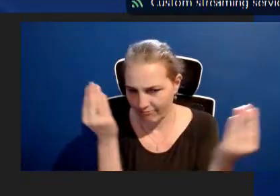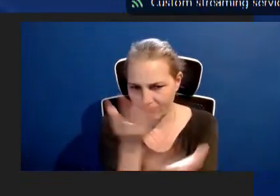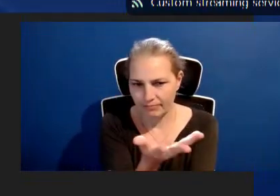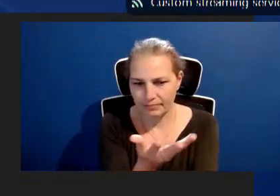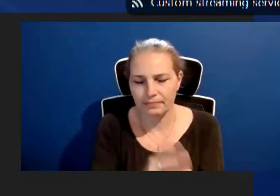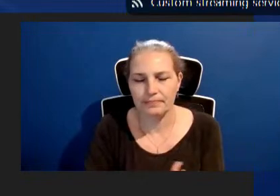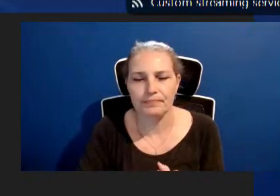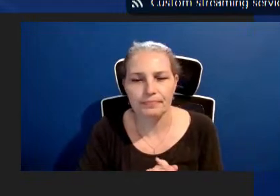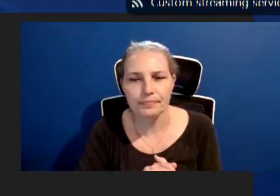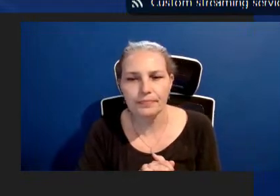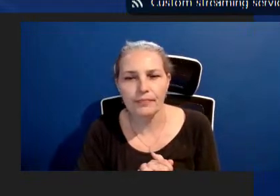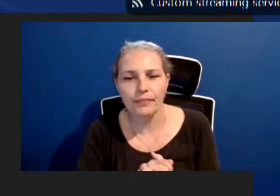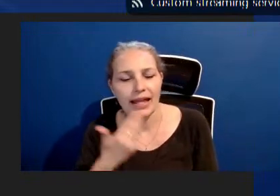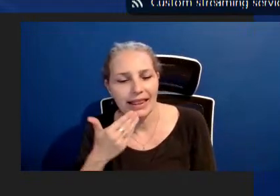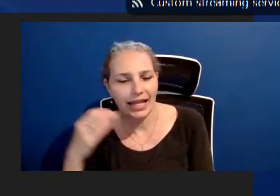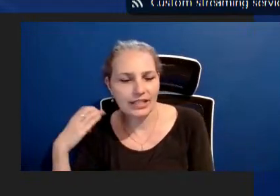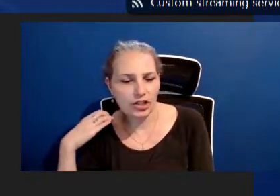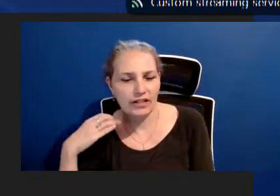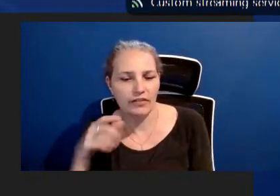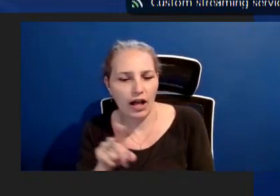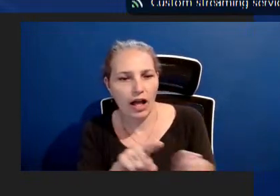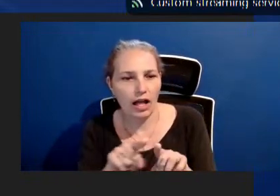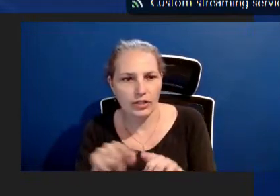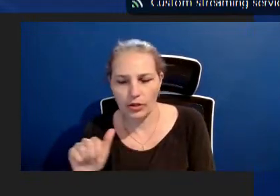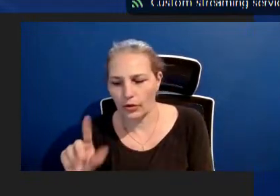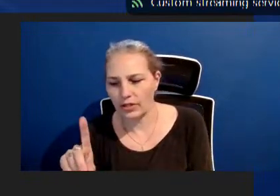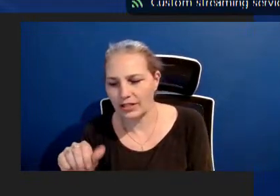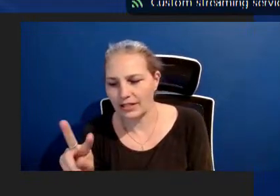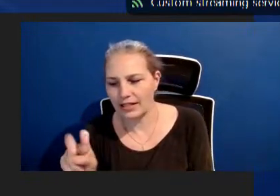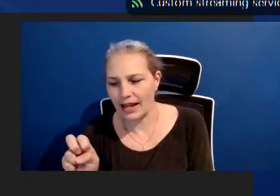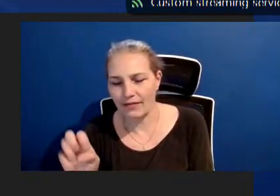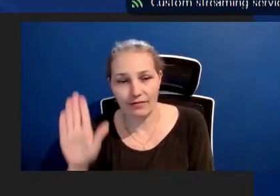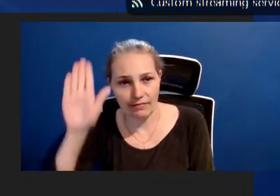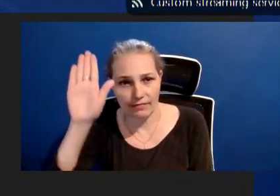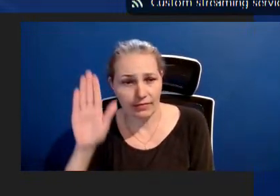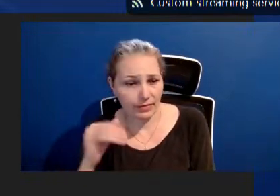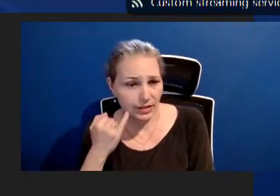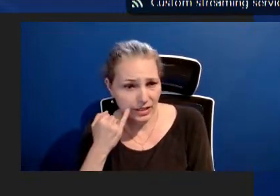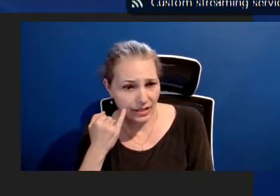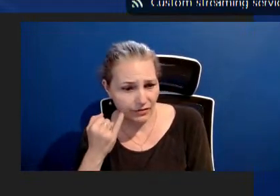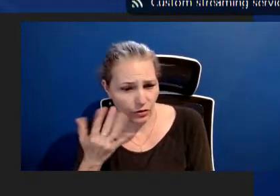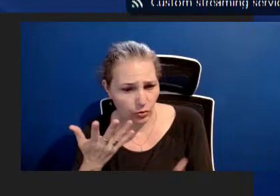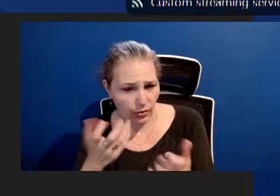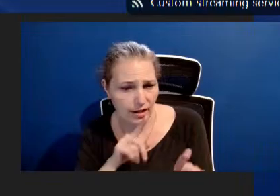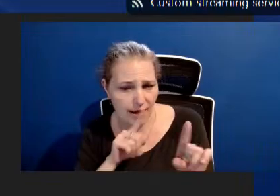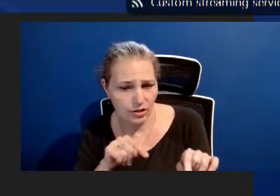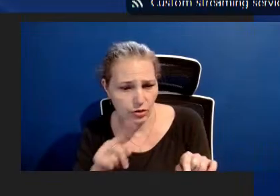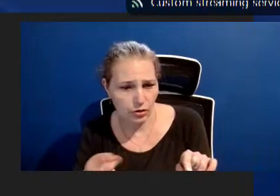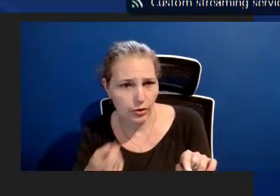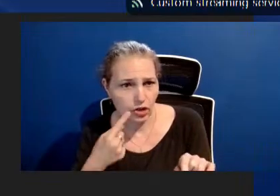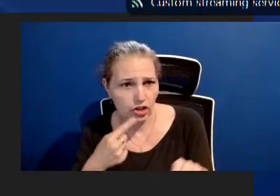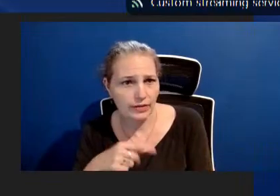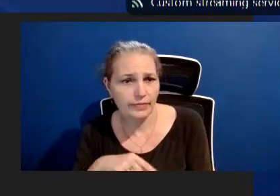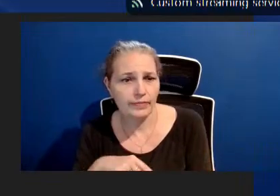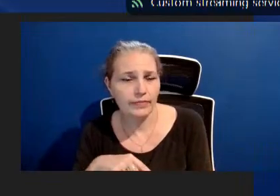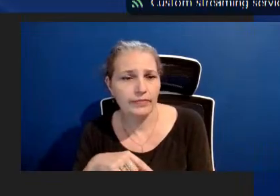Thank you, Chief. And I see that we have Dave's hand up. Dave, did you have an answer to one of our questions?